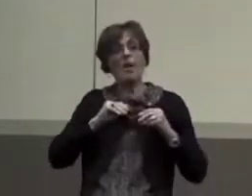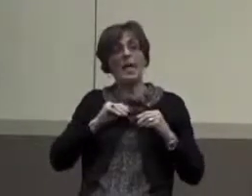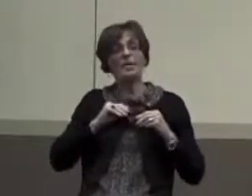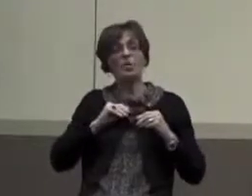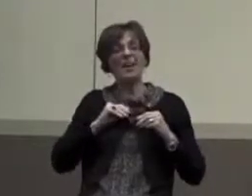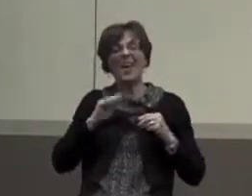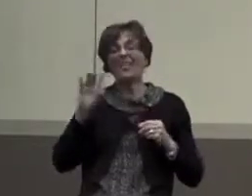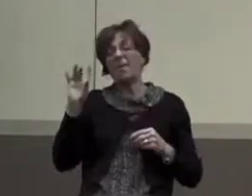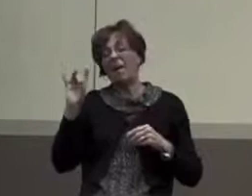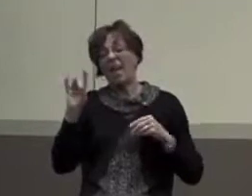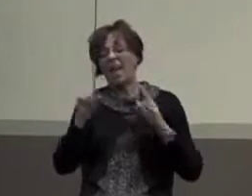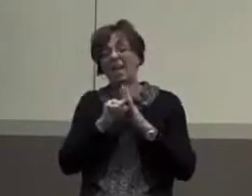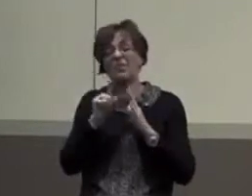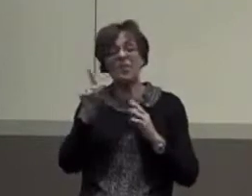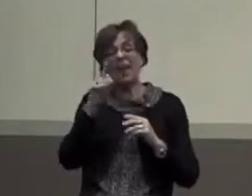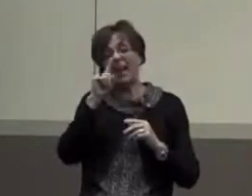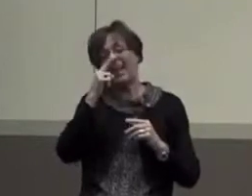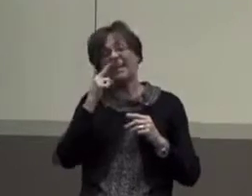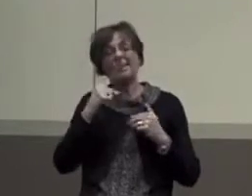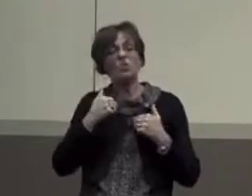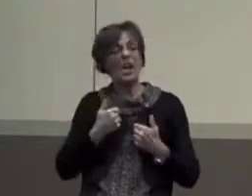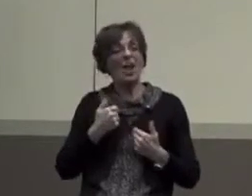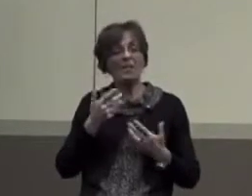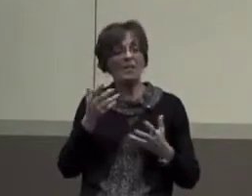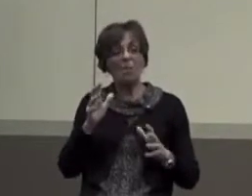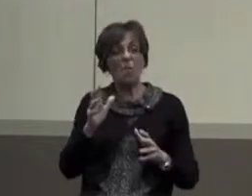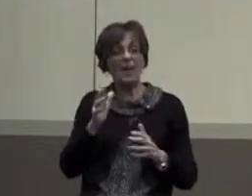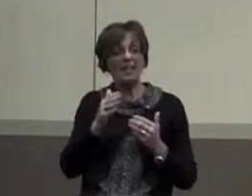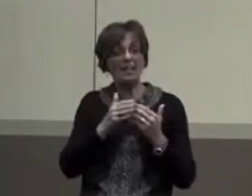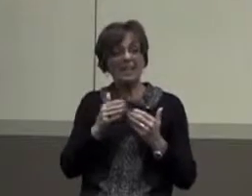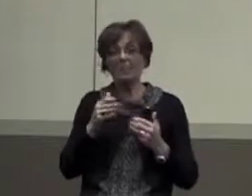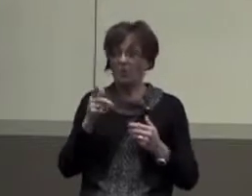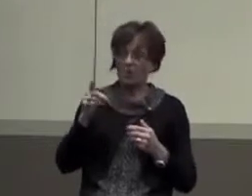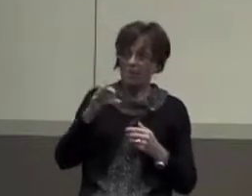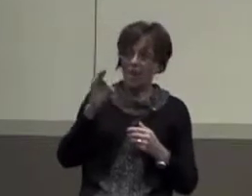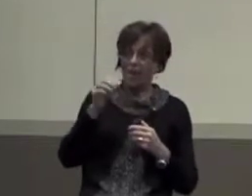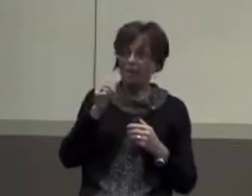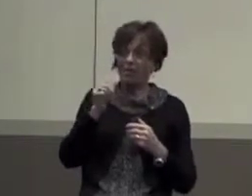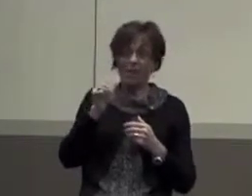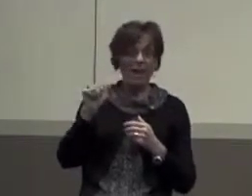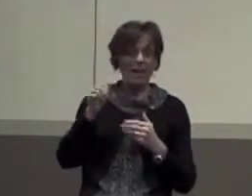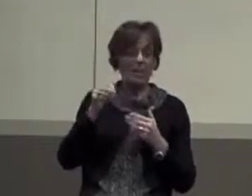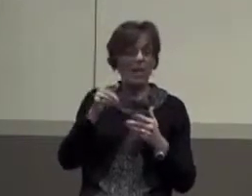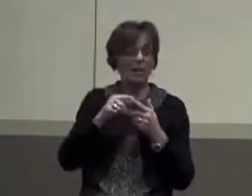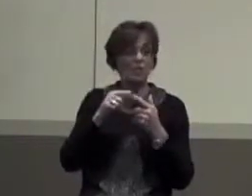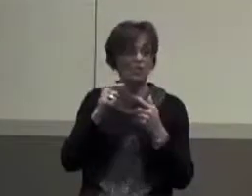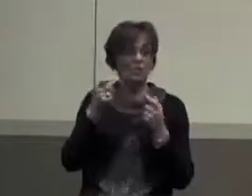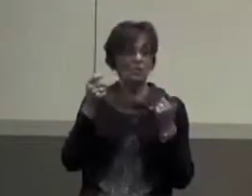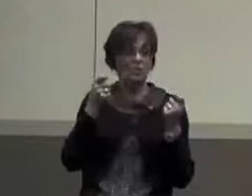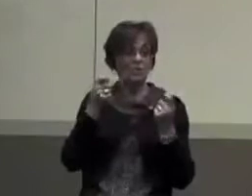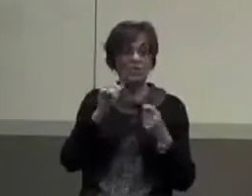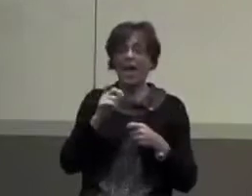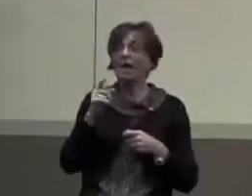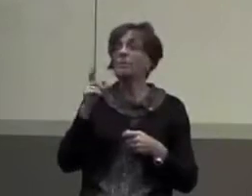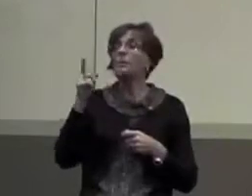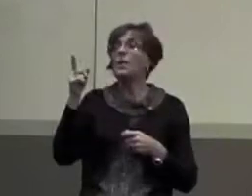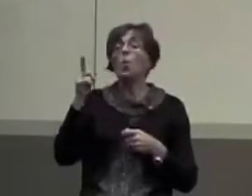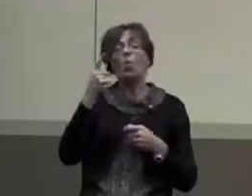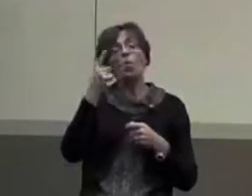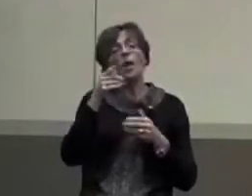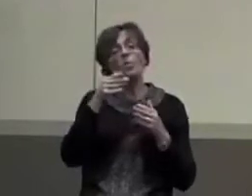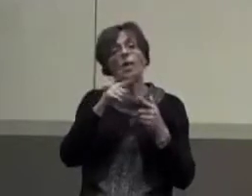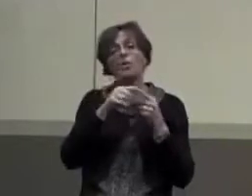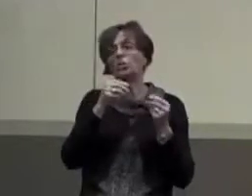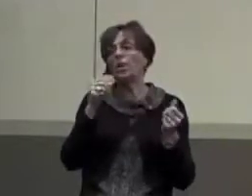tired of it and they don't want it anymore? Have you found a way to mitigate that? Well, to solve that, what they started to